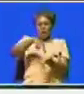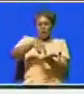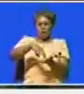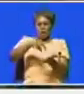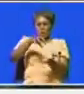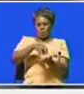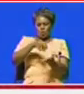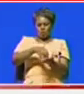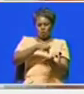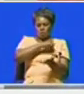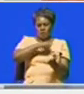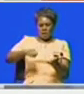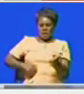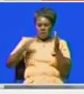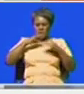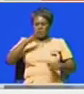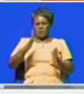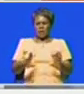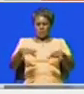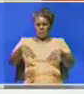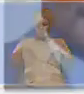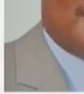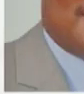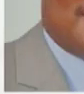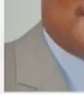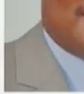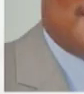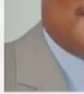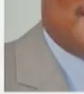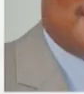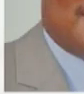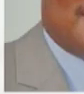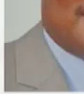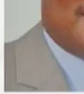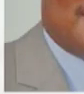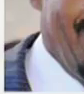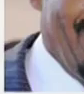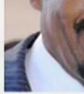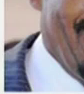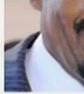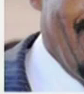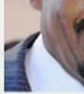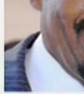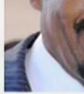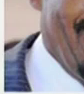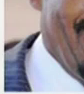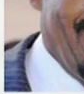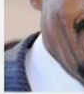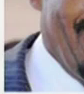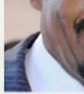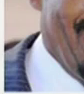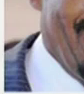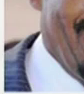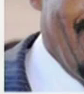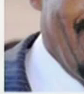of Senate Speaker. He took up the seat with the vote of 42 senators against the 25 that voted